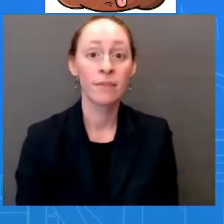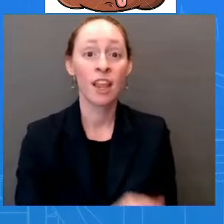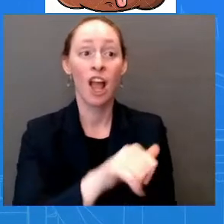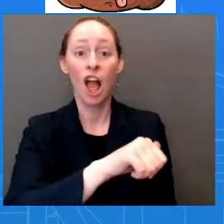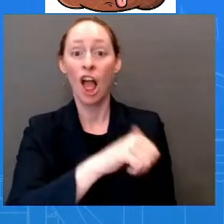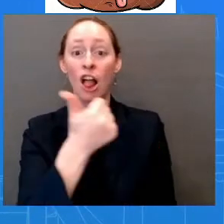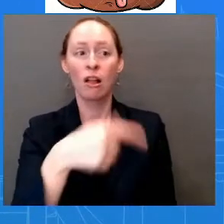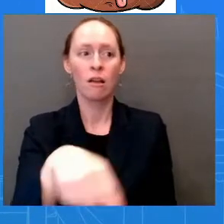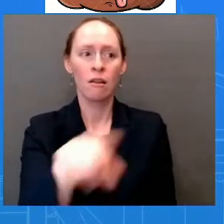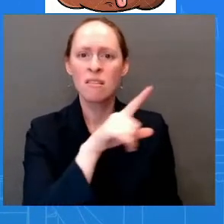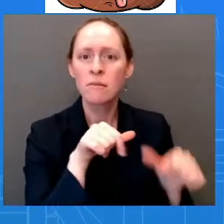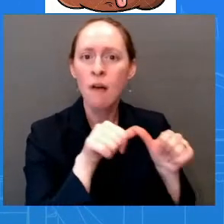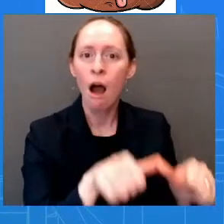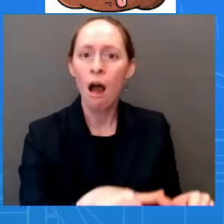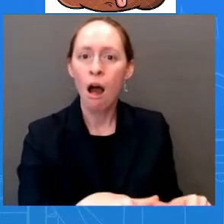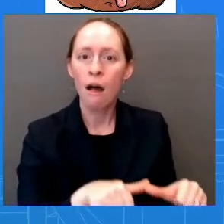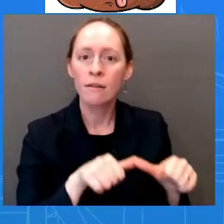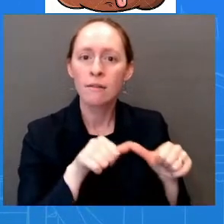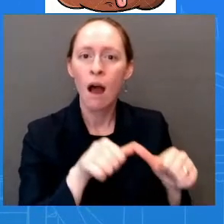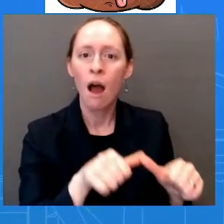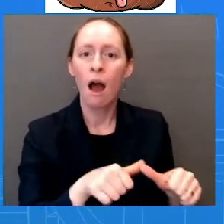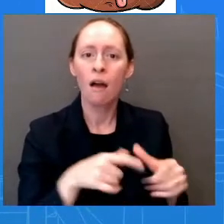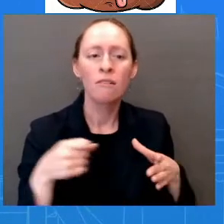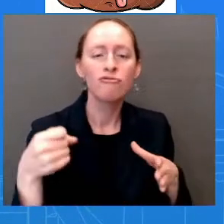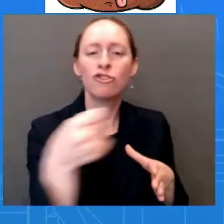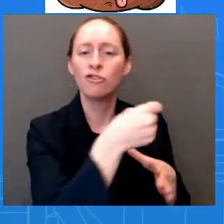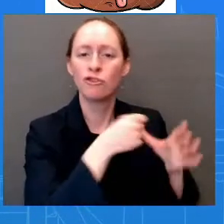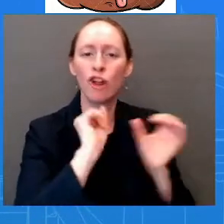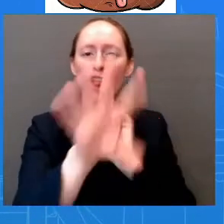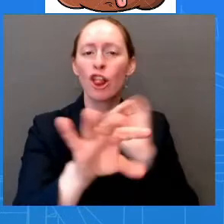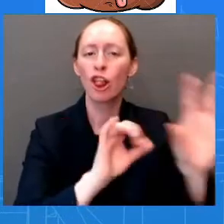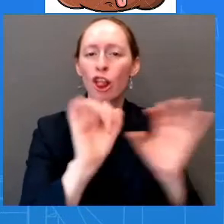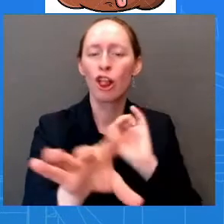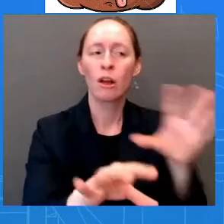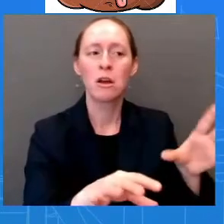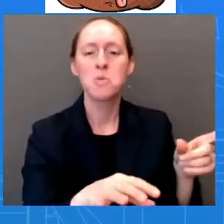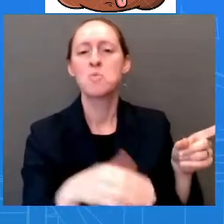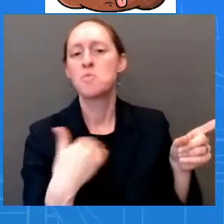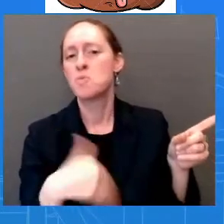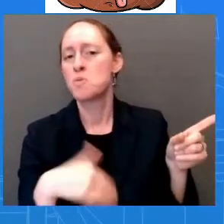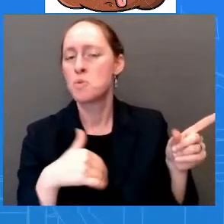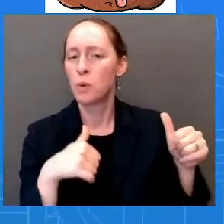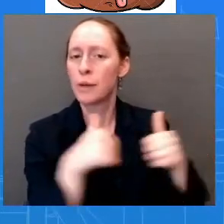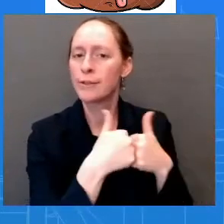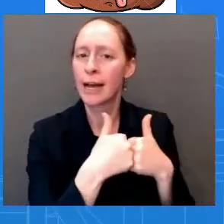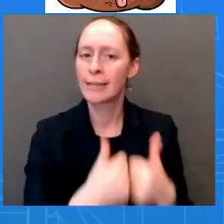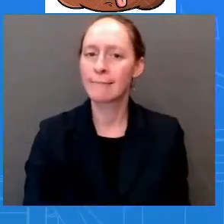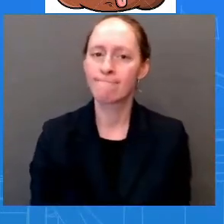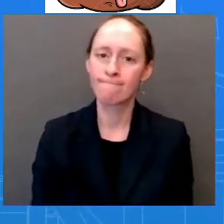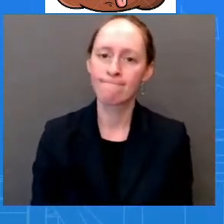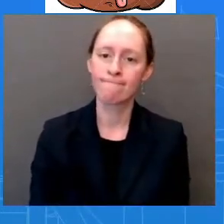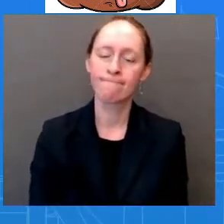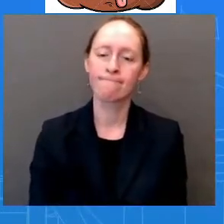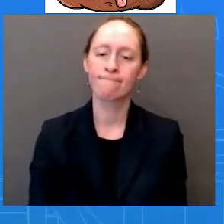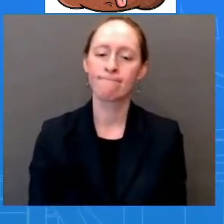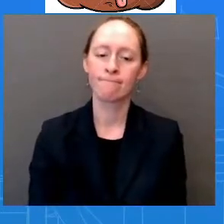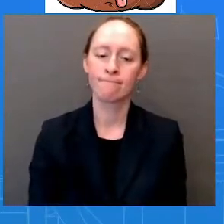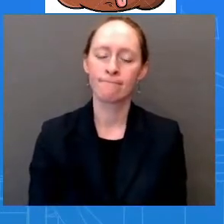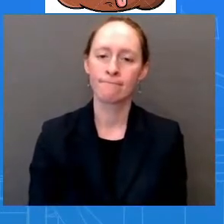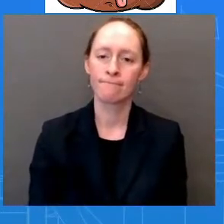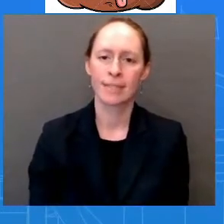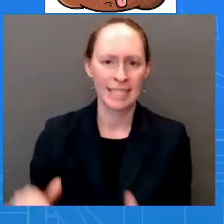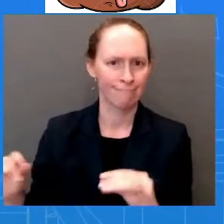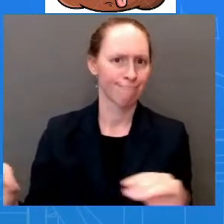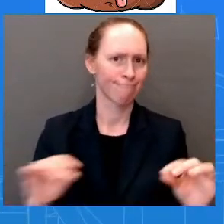effort, and it's going to be very difficult. All right, thank you, Dr. How are you Fauci. preparing Thank you. for the likely Thank you. aggressive oversight from House Republicans, the new